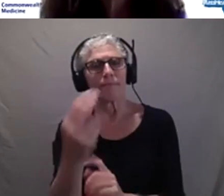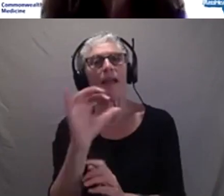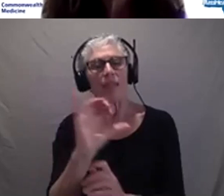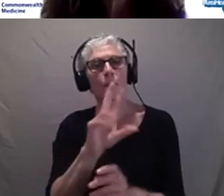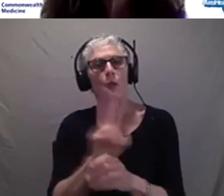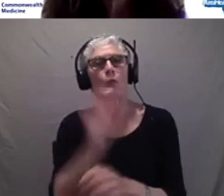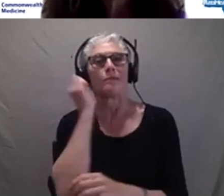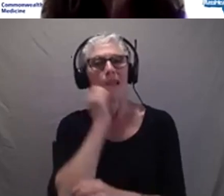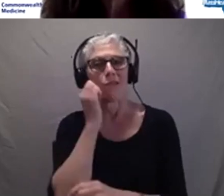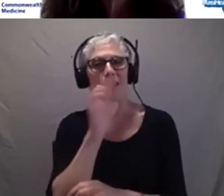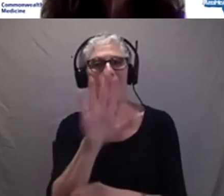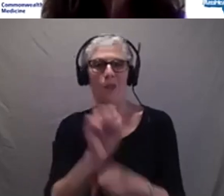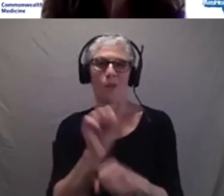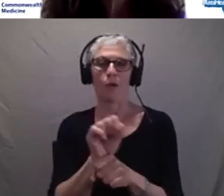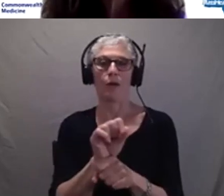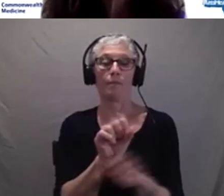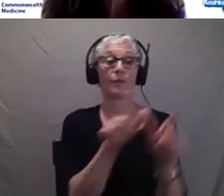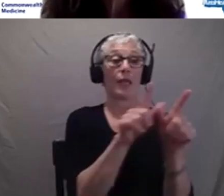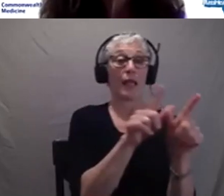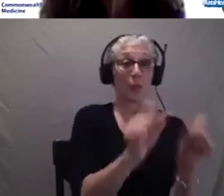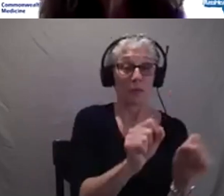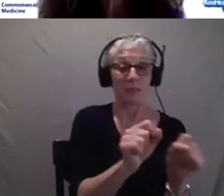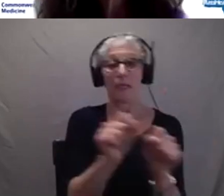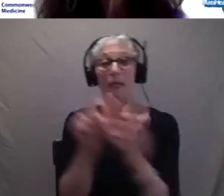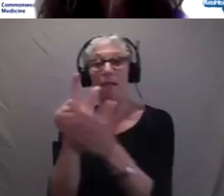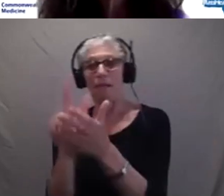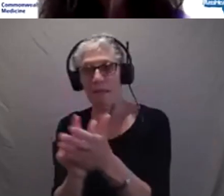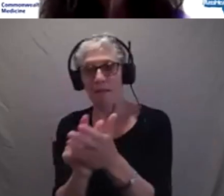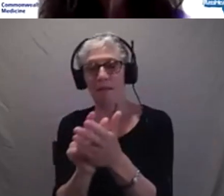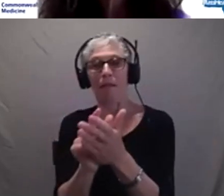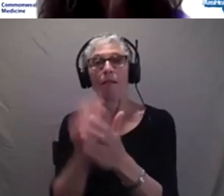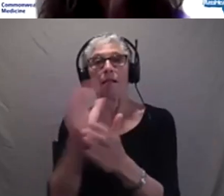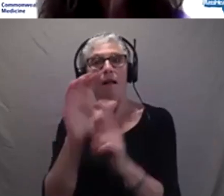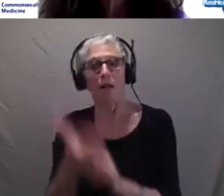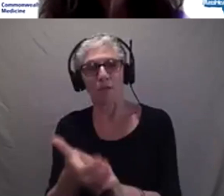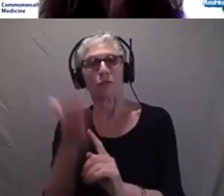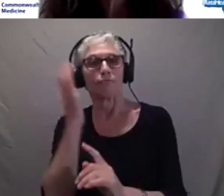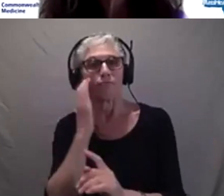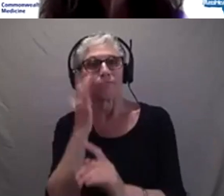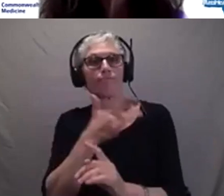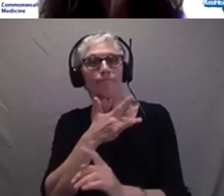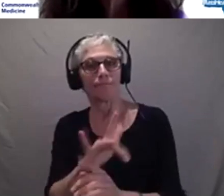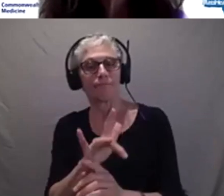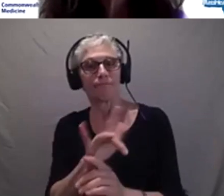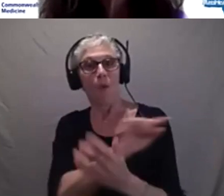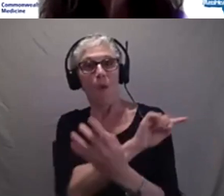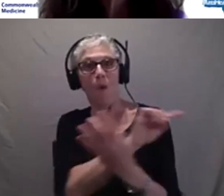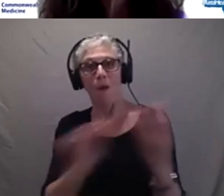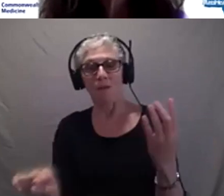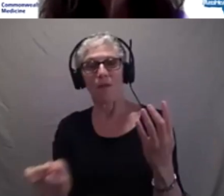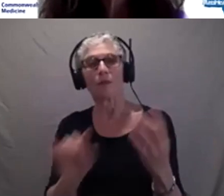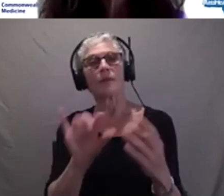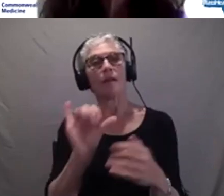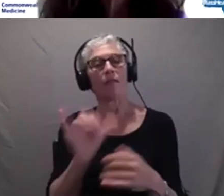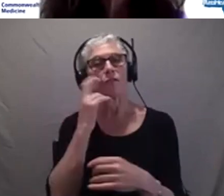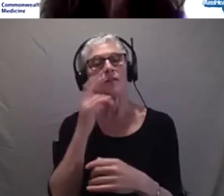That particular combination of linguistic and legal expertise and the cultural knowledge and sensitivity, which is what enables the